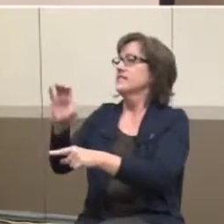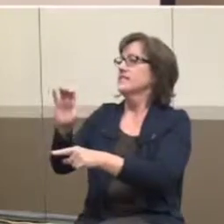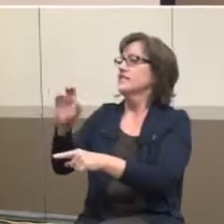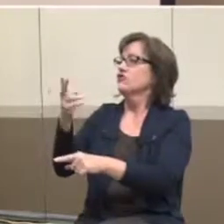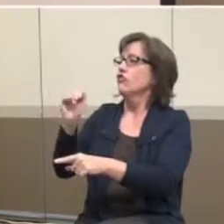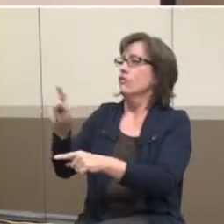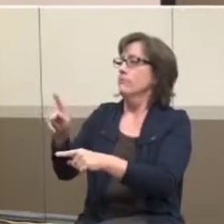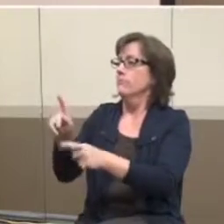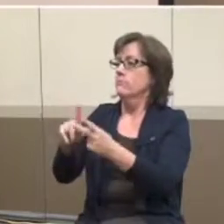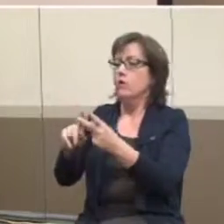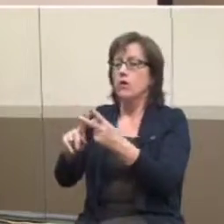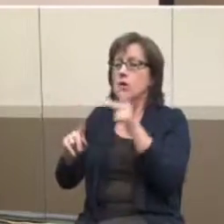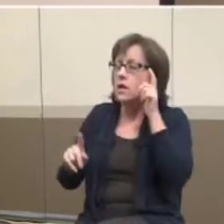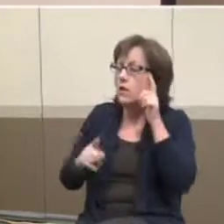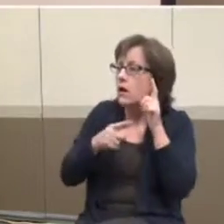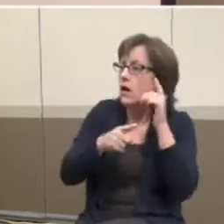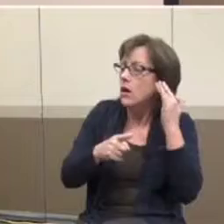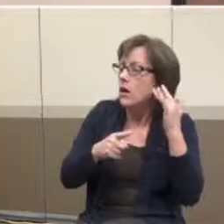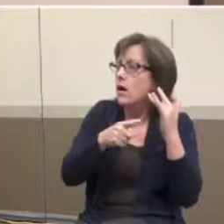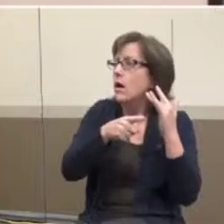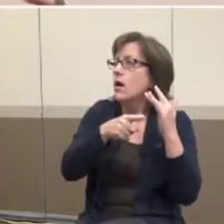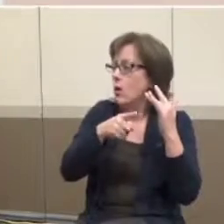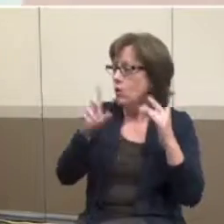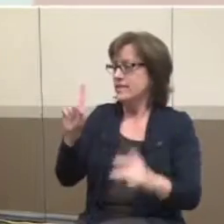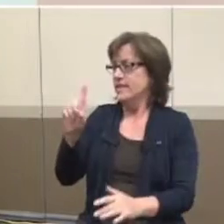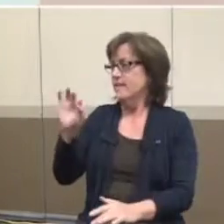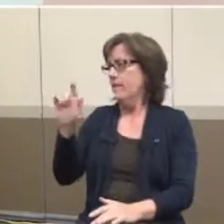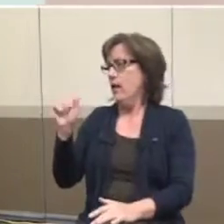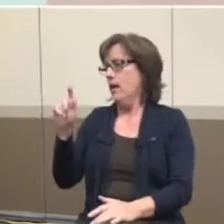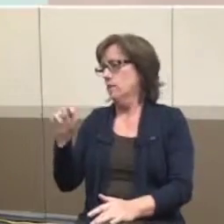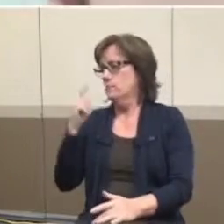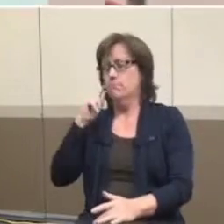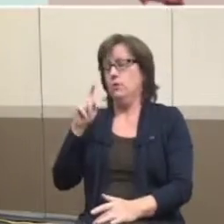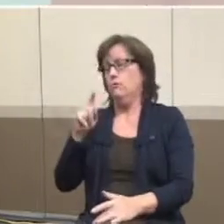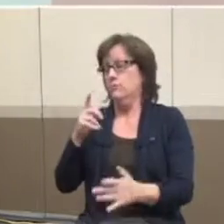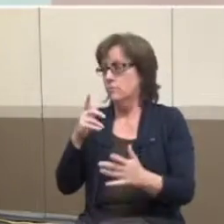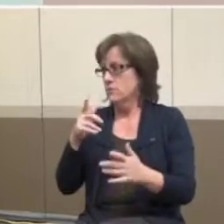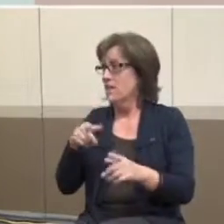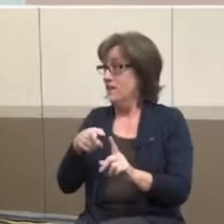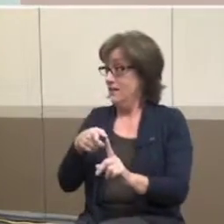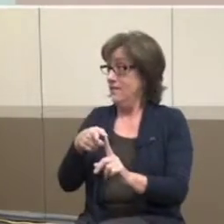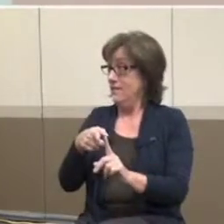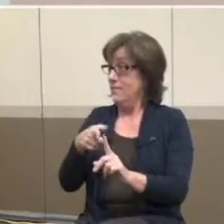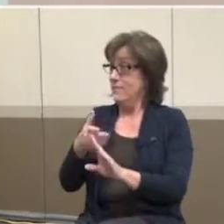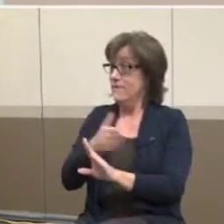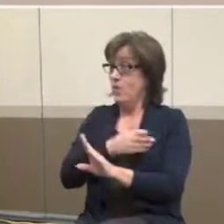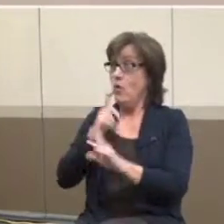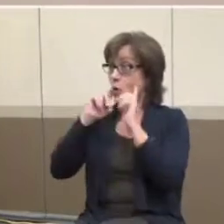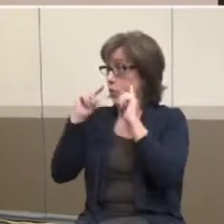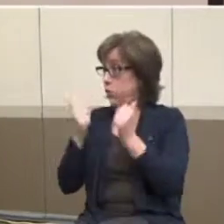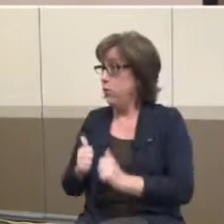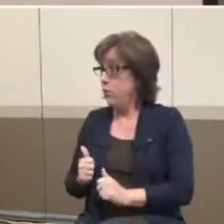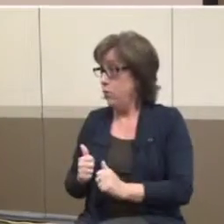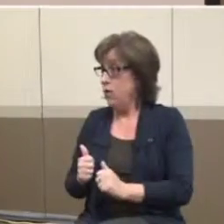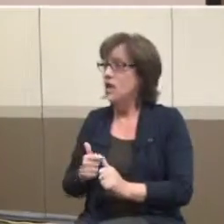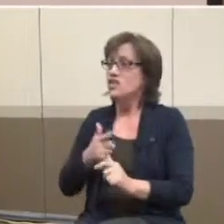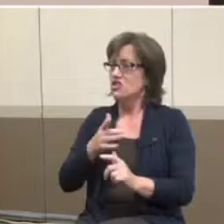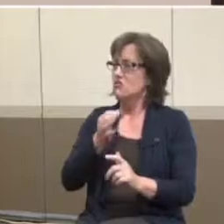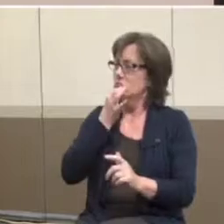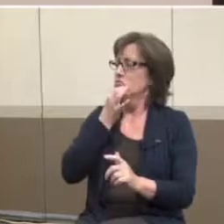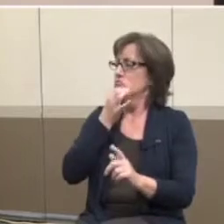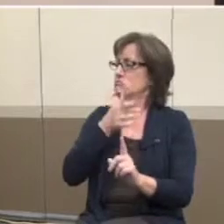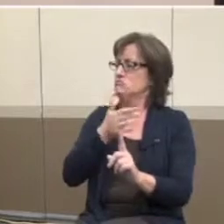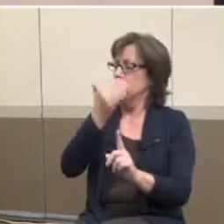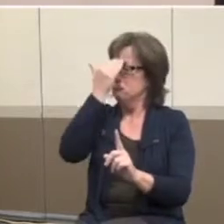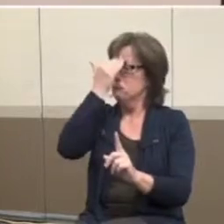sharp. Or to hear a tone and go, oh, B flat. She had that prior to her losing her deafness, or losing her